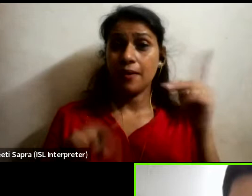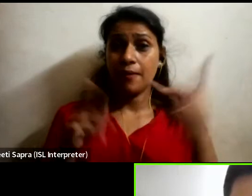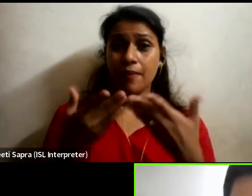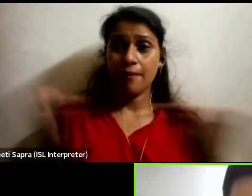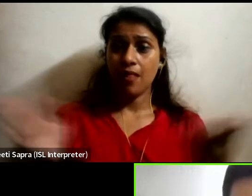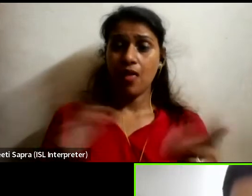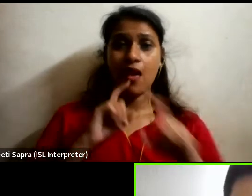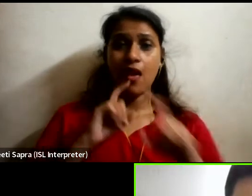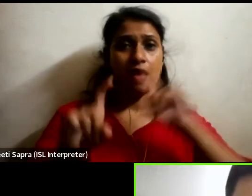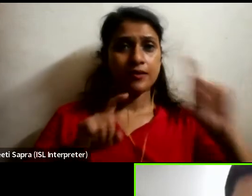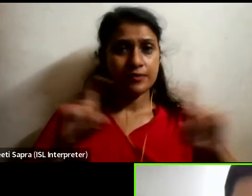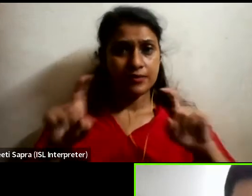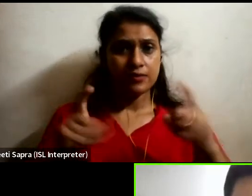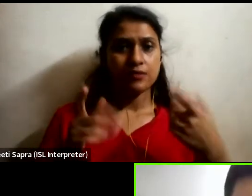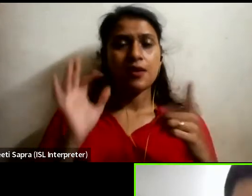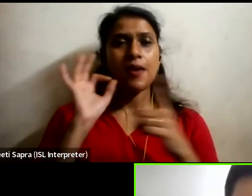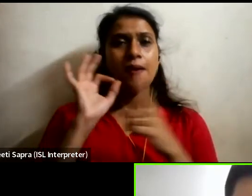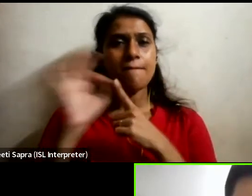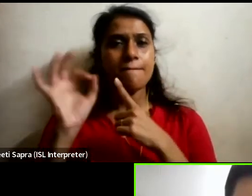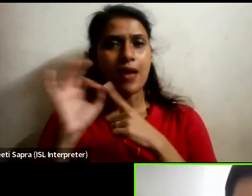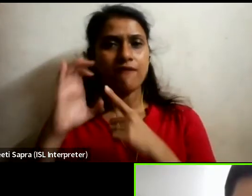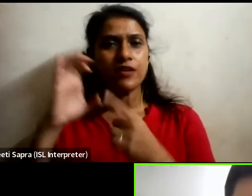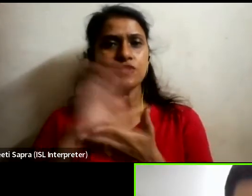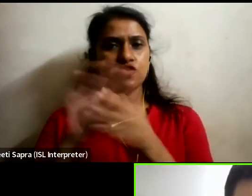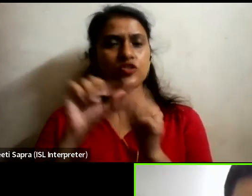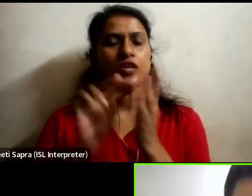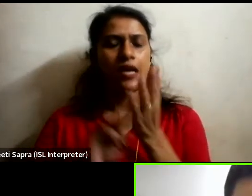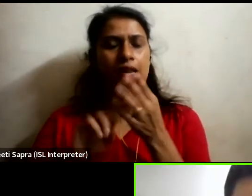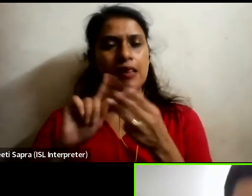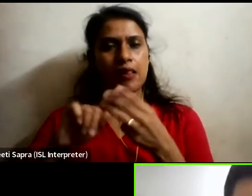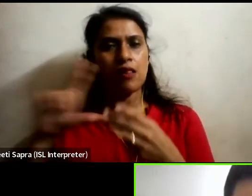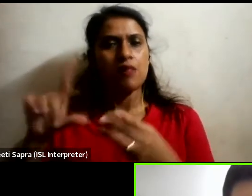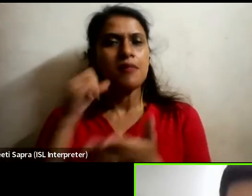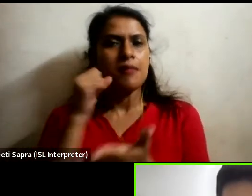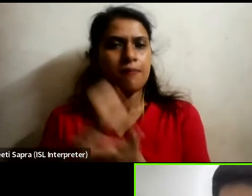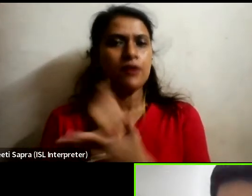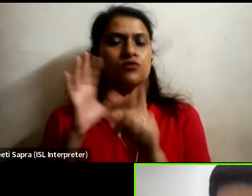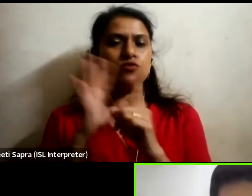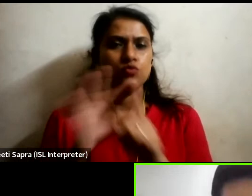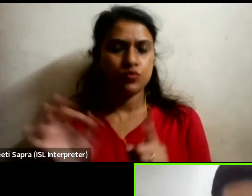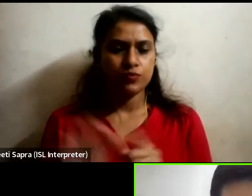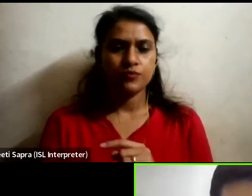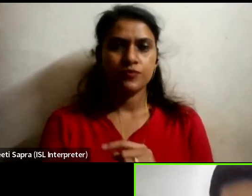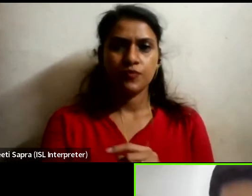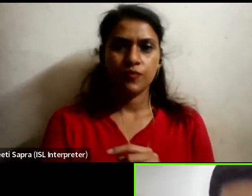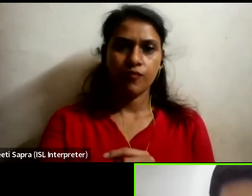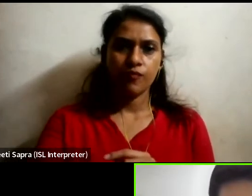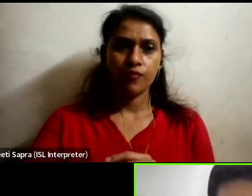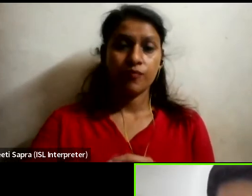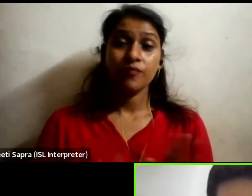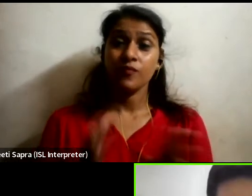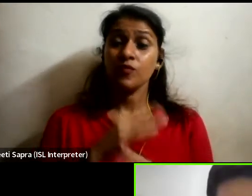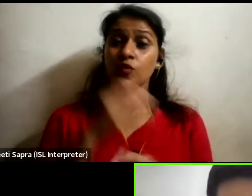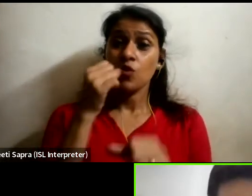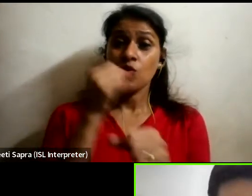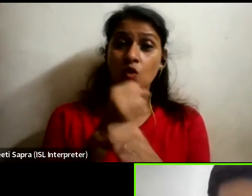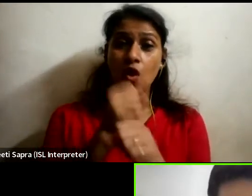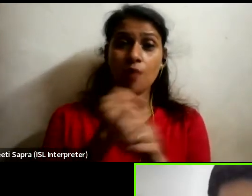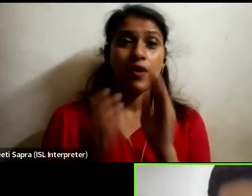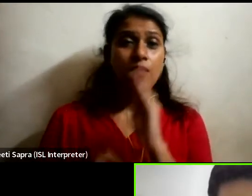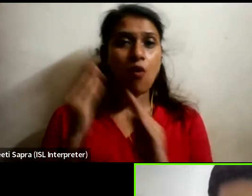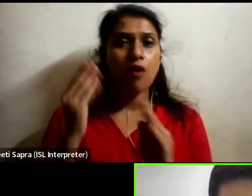it, private channels would definitely come on board, and I'm sure the government has been quite receptive in certain